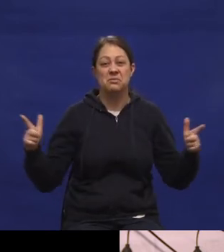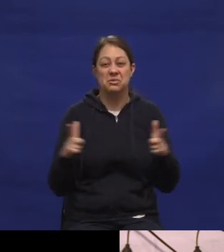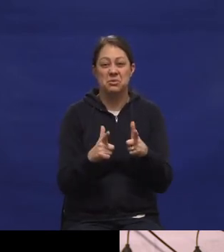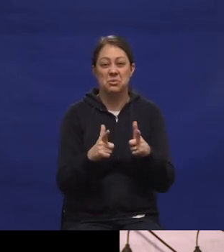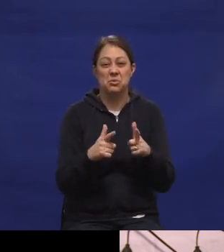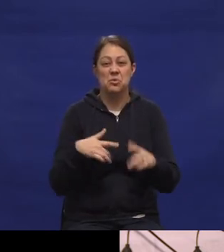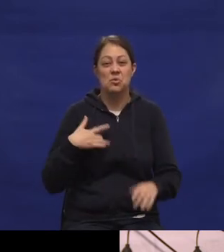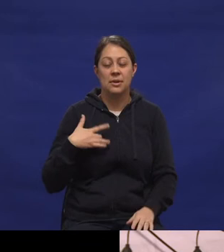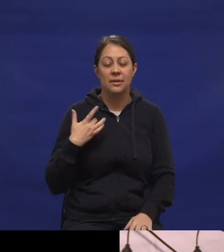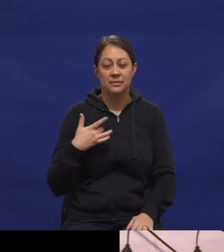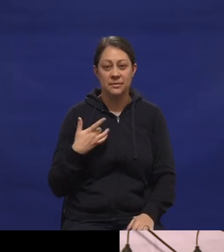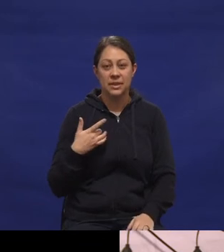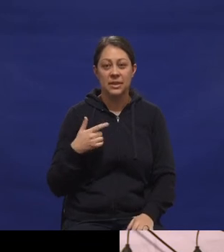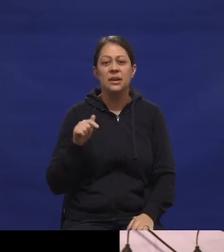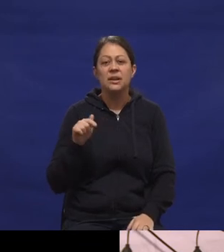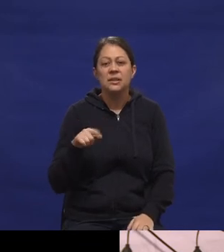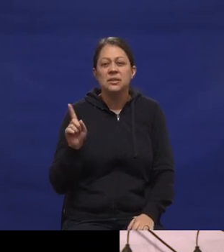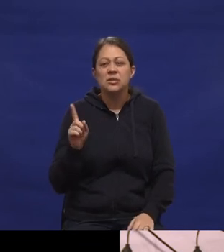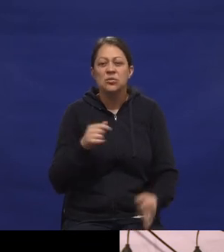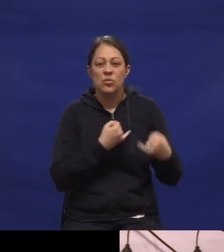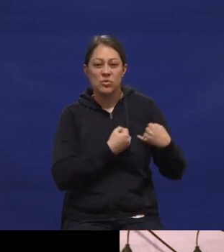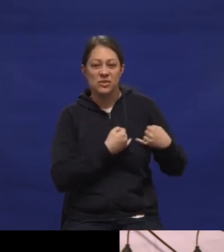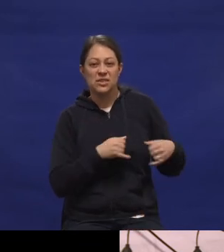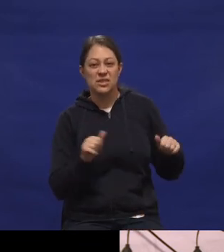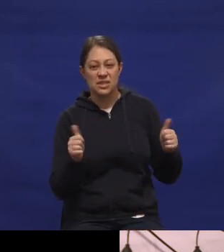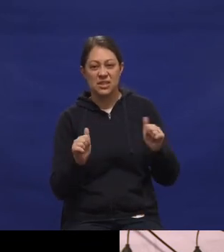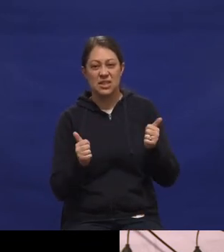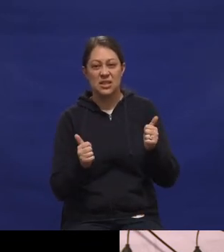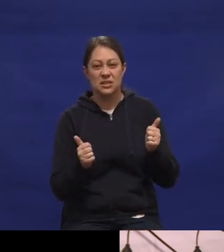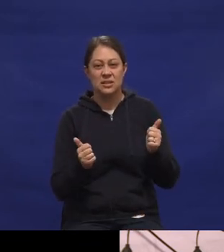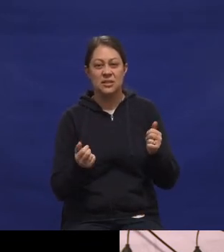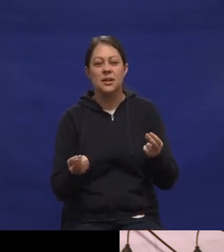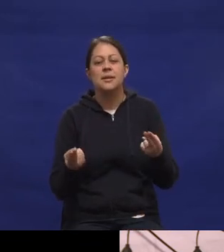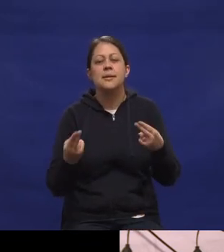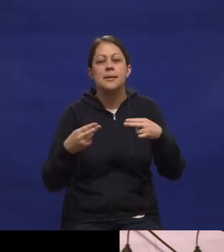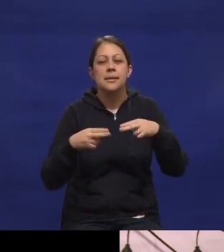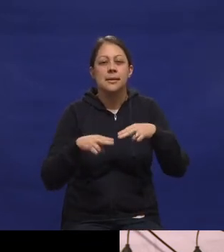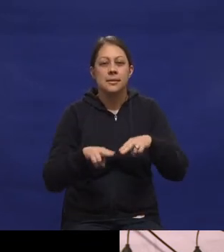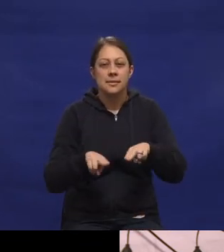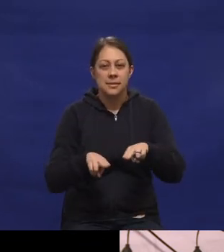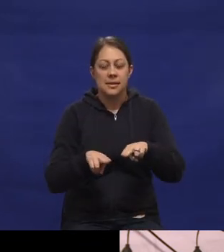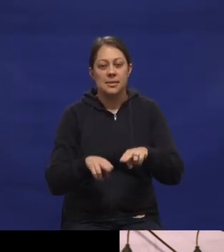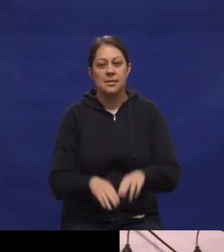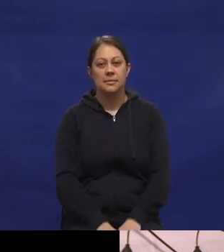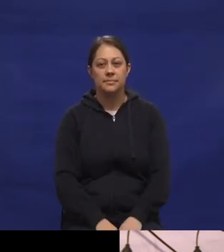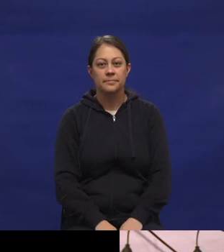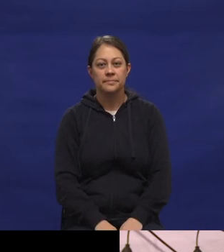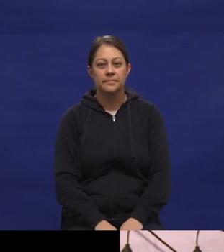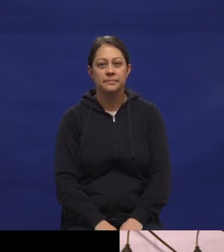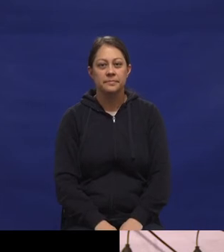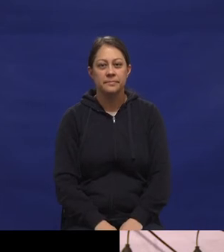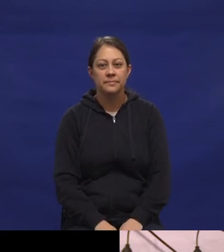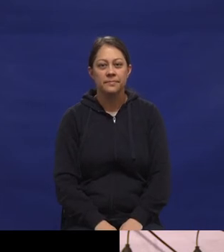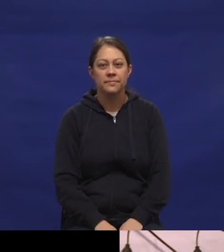what sin does. Sin kills. The wages of sin is death.